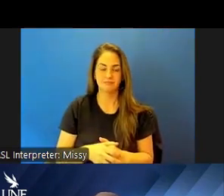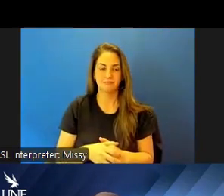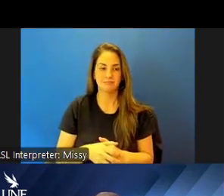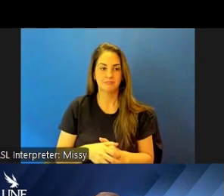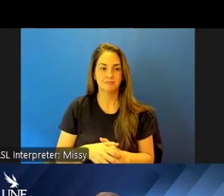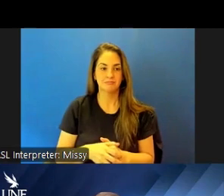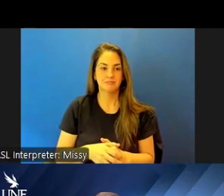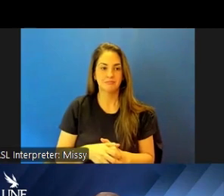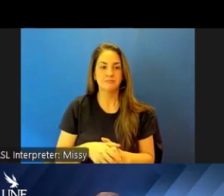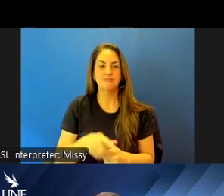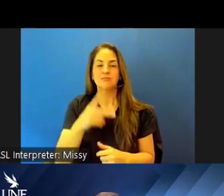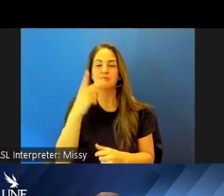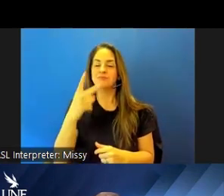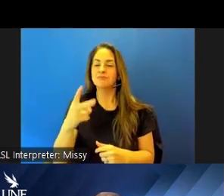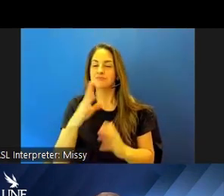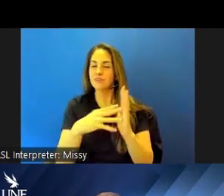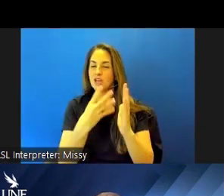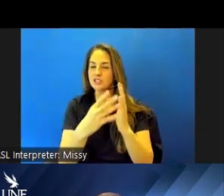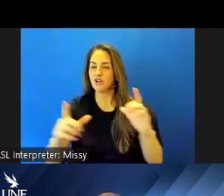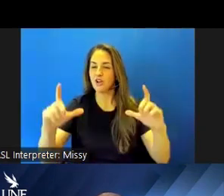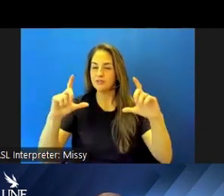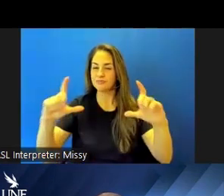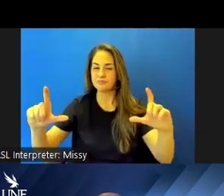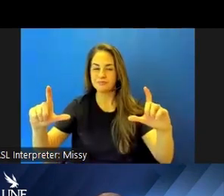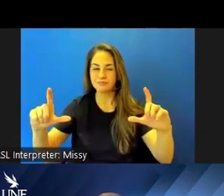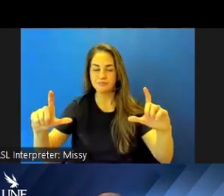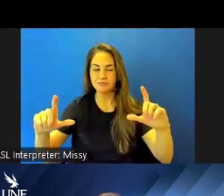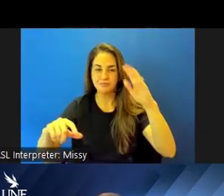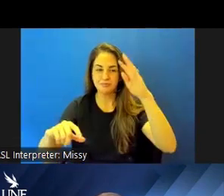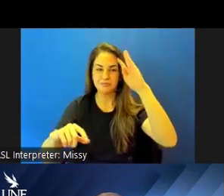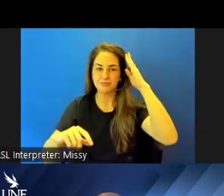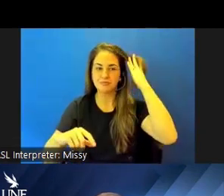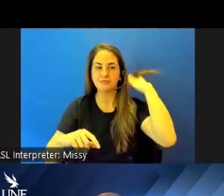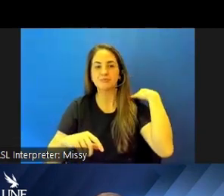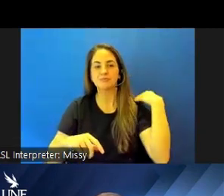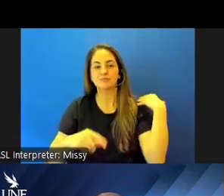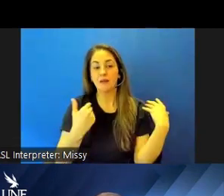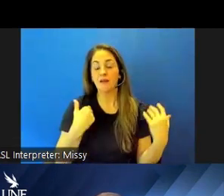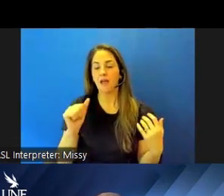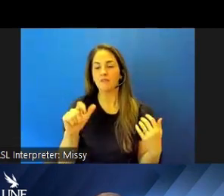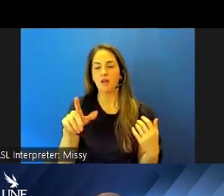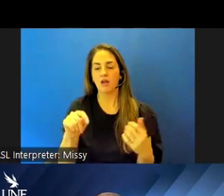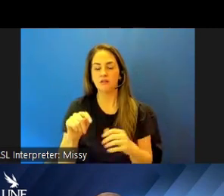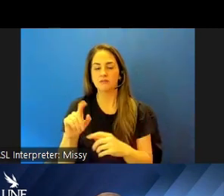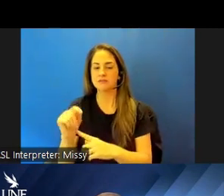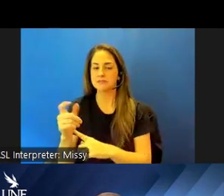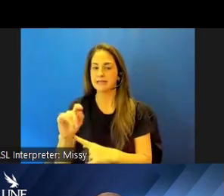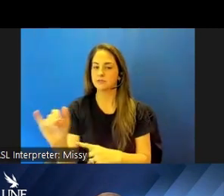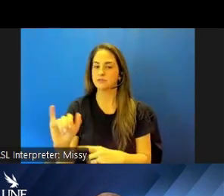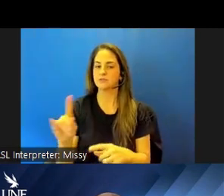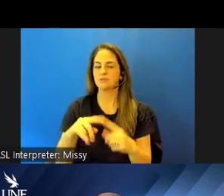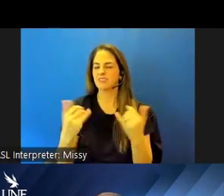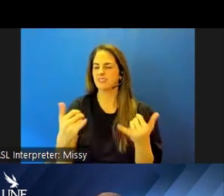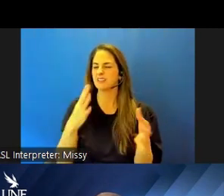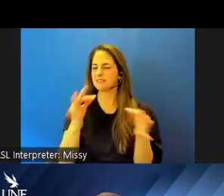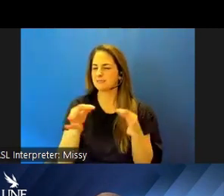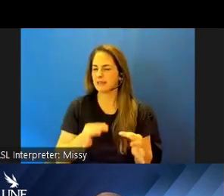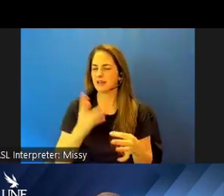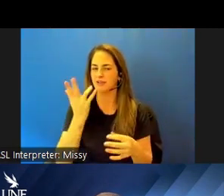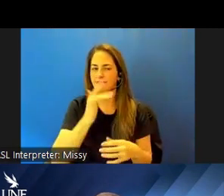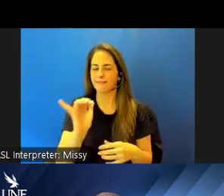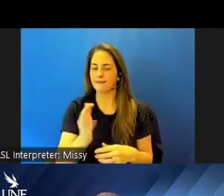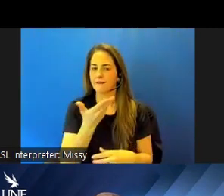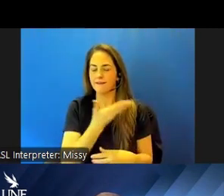This pie chart, which the slide deck does have alternative text, but I'll explain out loud as well what you're looking